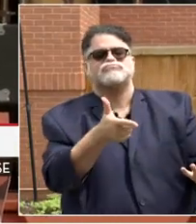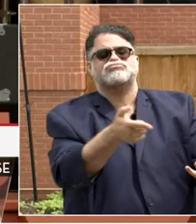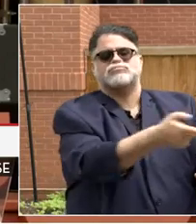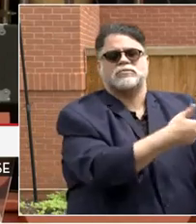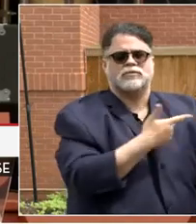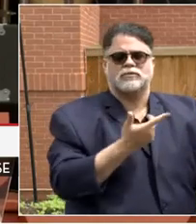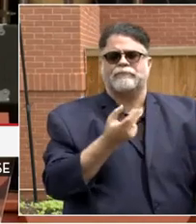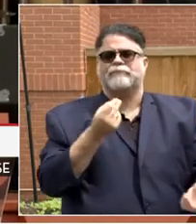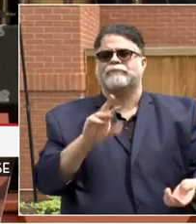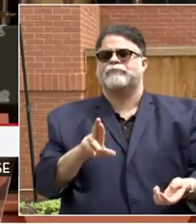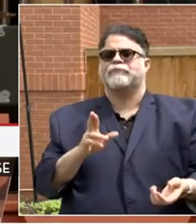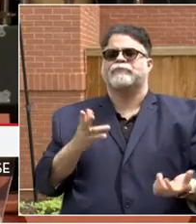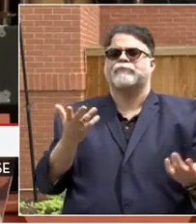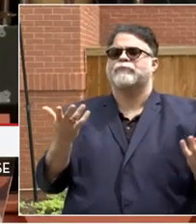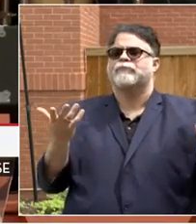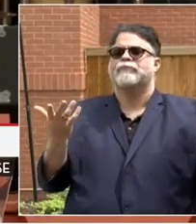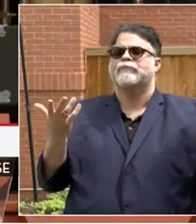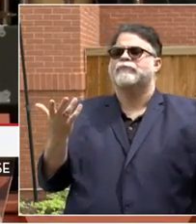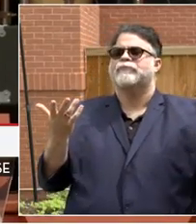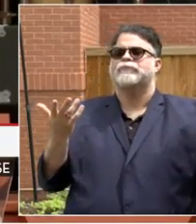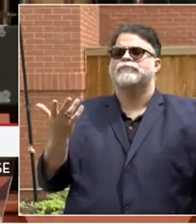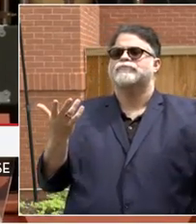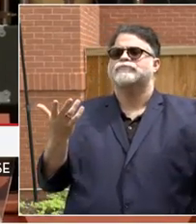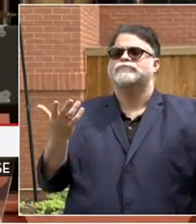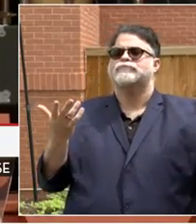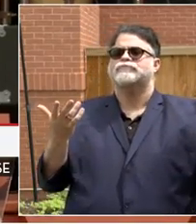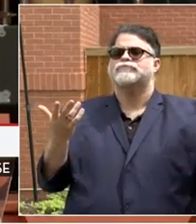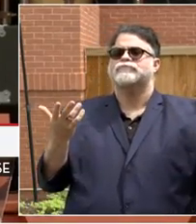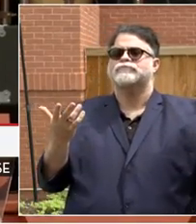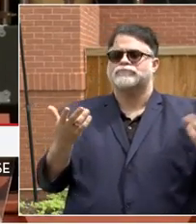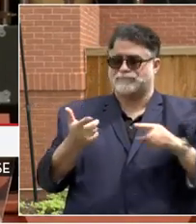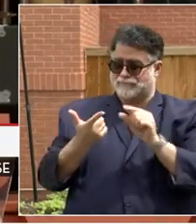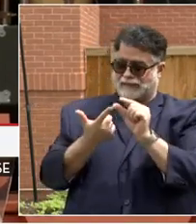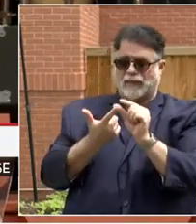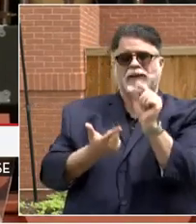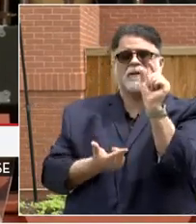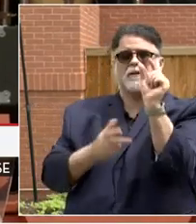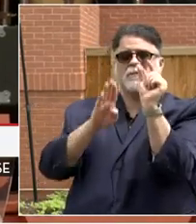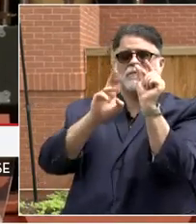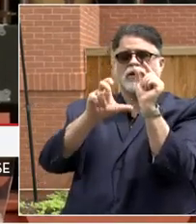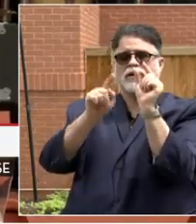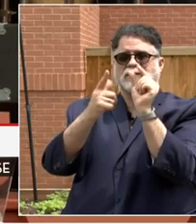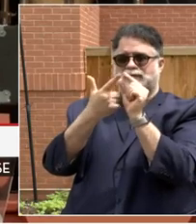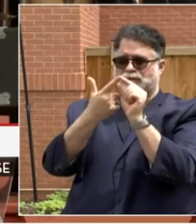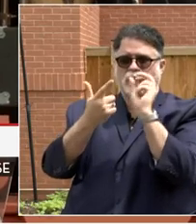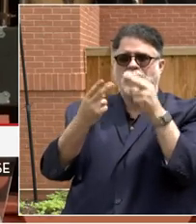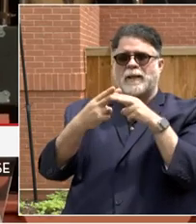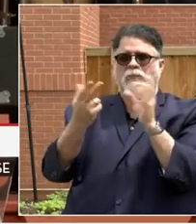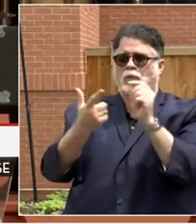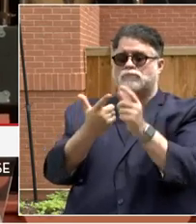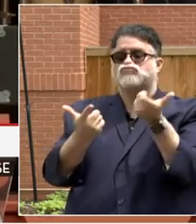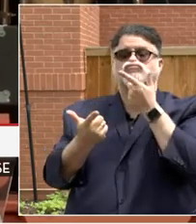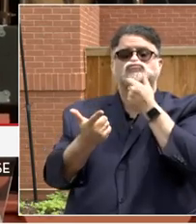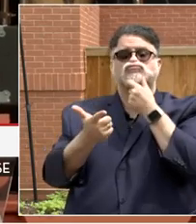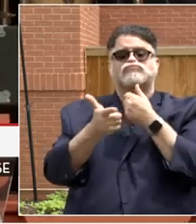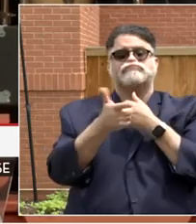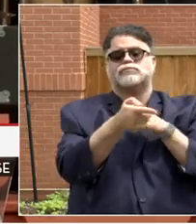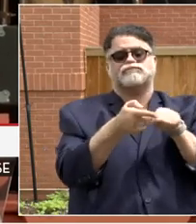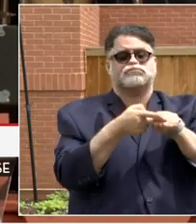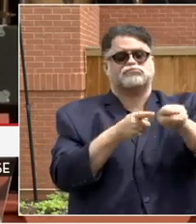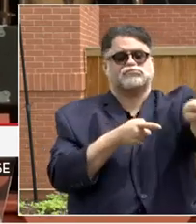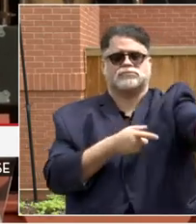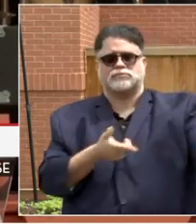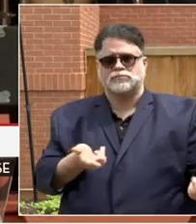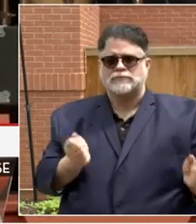that bullet that didn't have a name on it takes the life of someone.